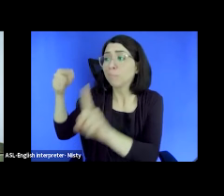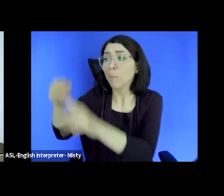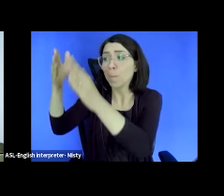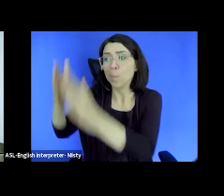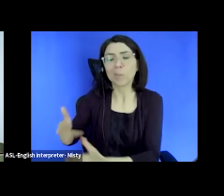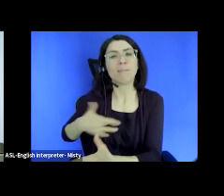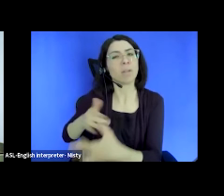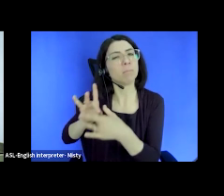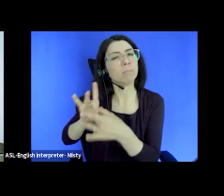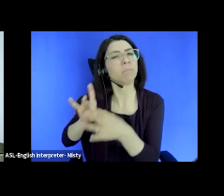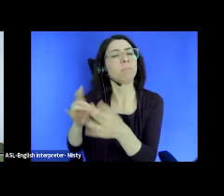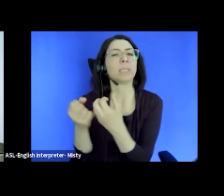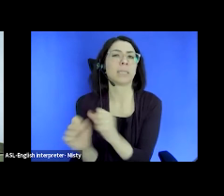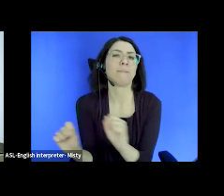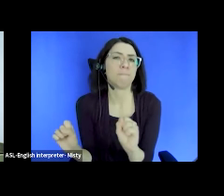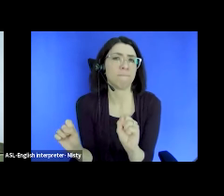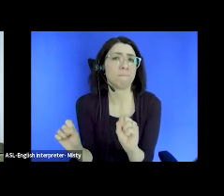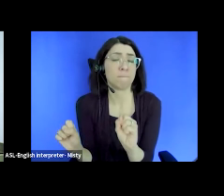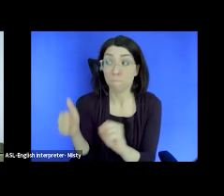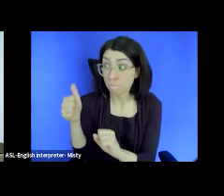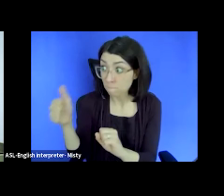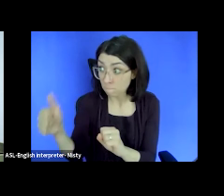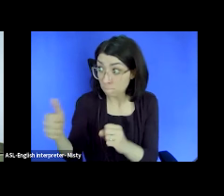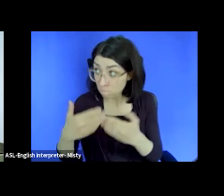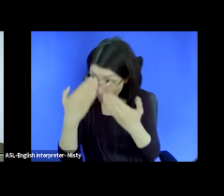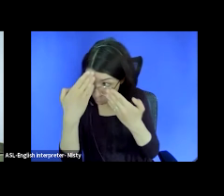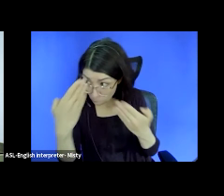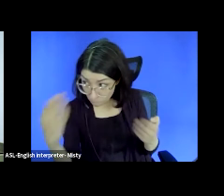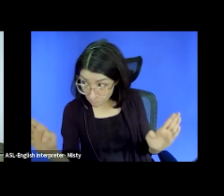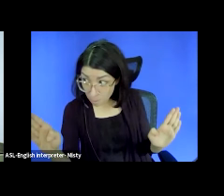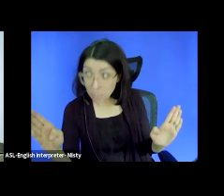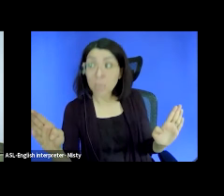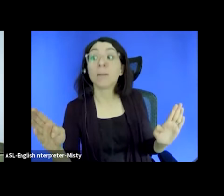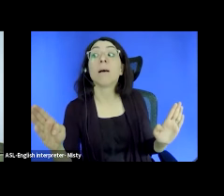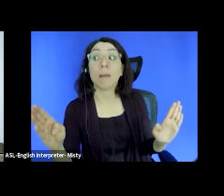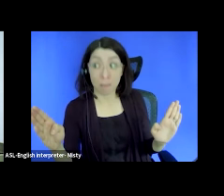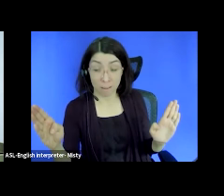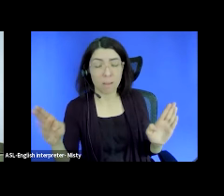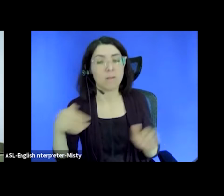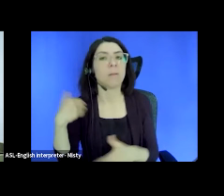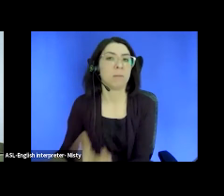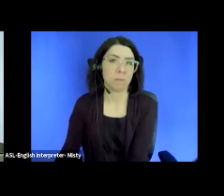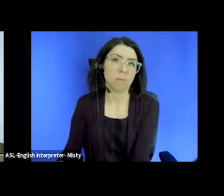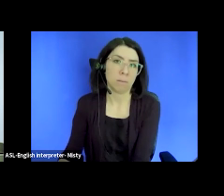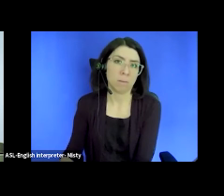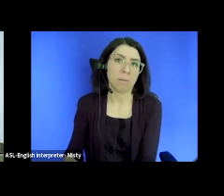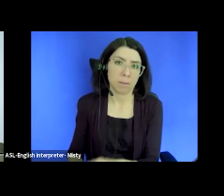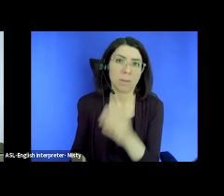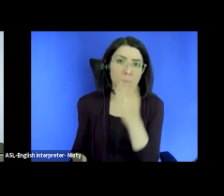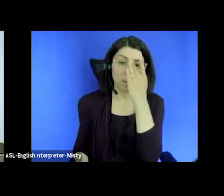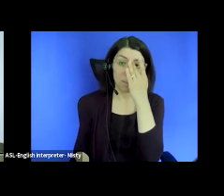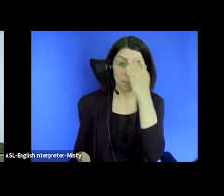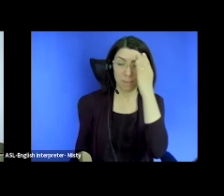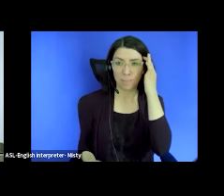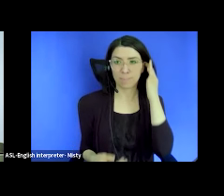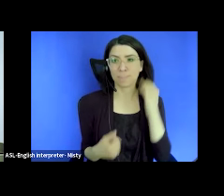feel like that person might be inviting of this, at least for your first one. Okay, so before we start to take on, kind